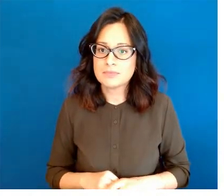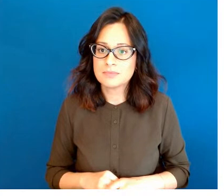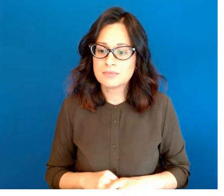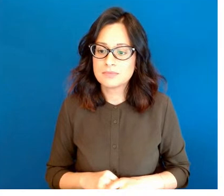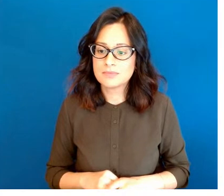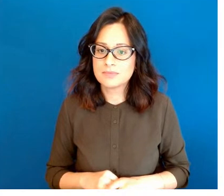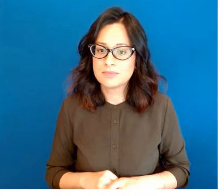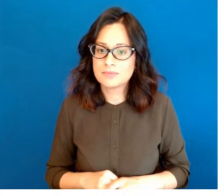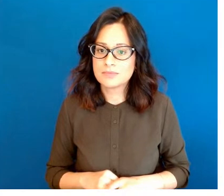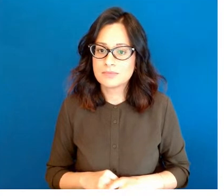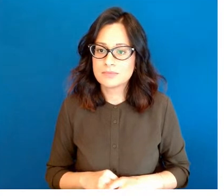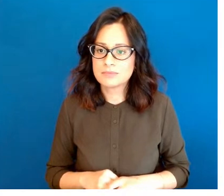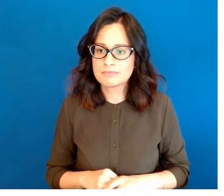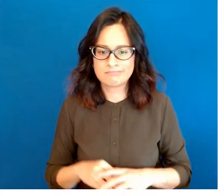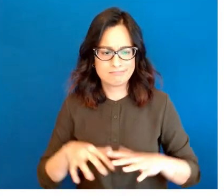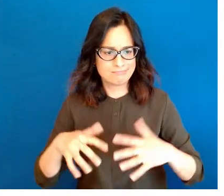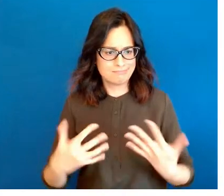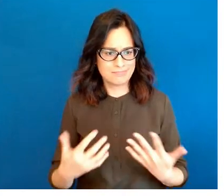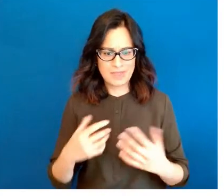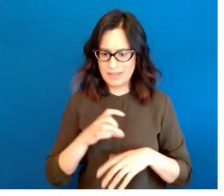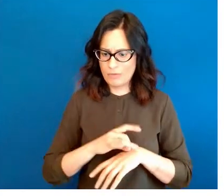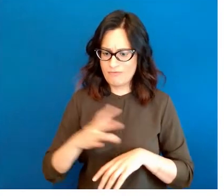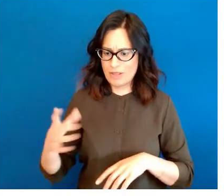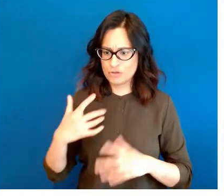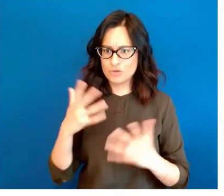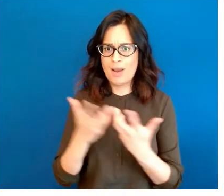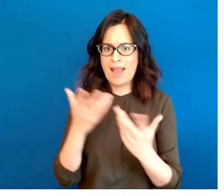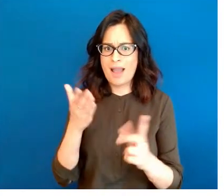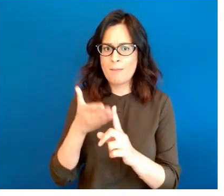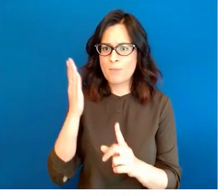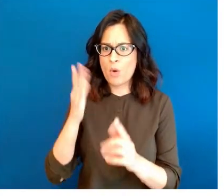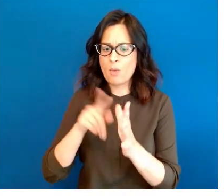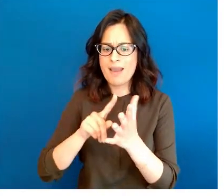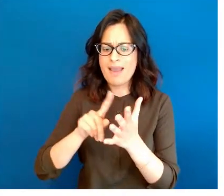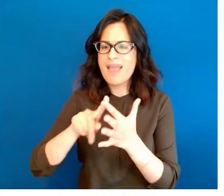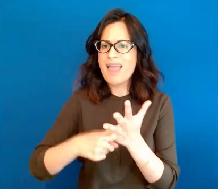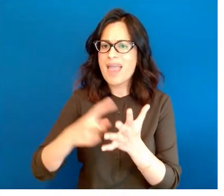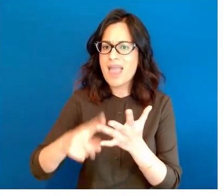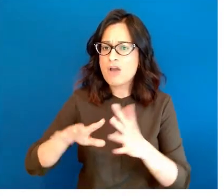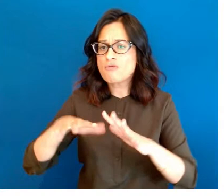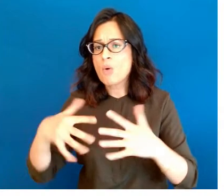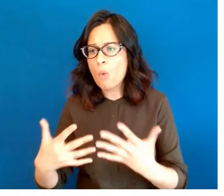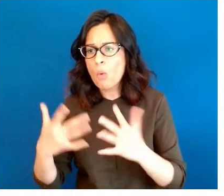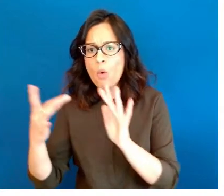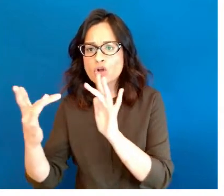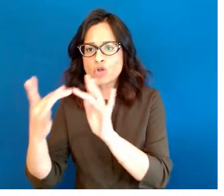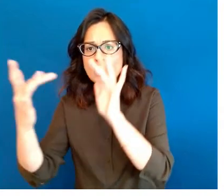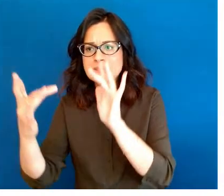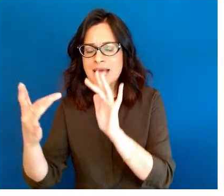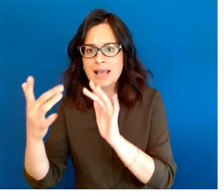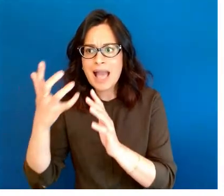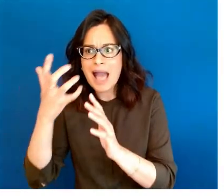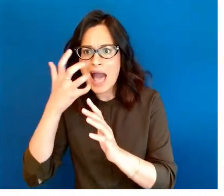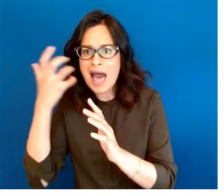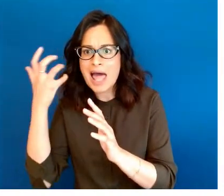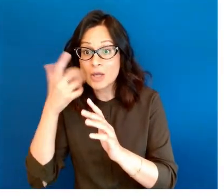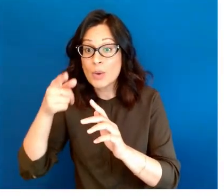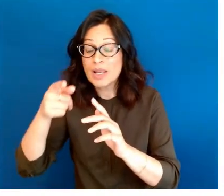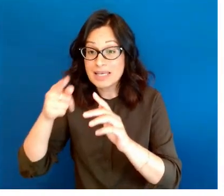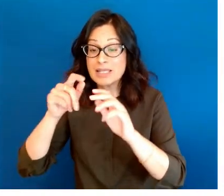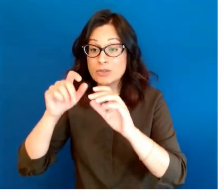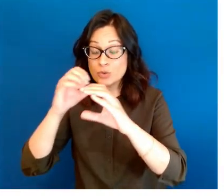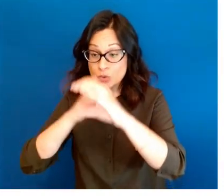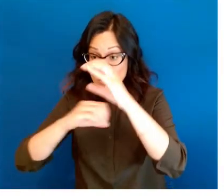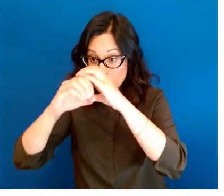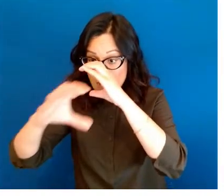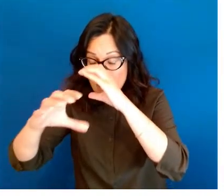So how do you tell whether it is aeroallergy or it's contact allergy? By looking in the eyes. If